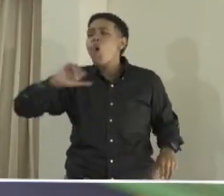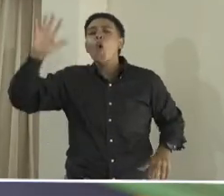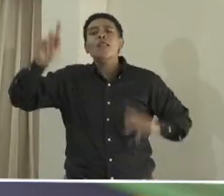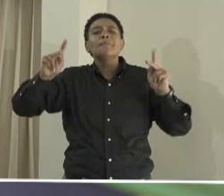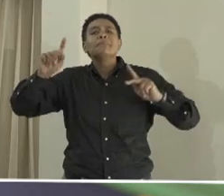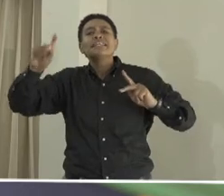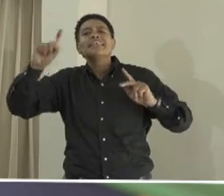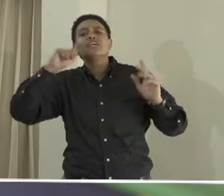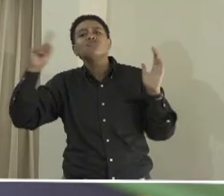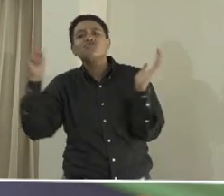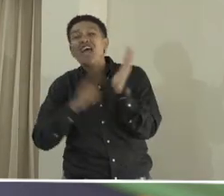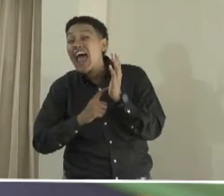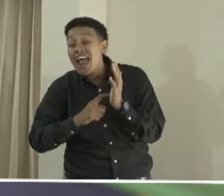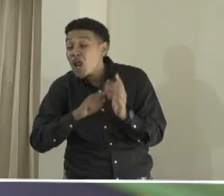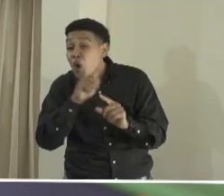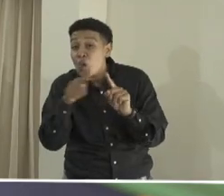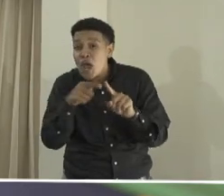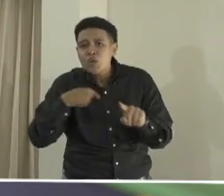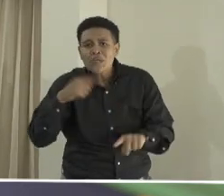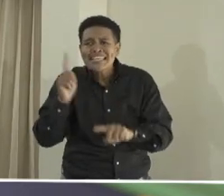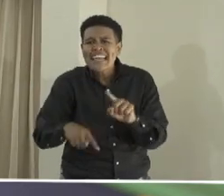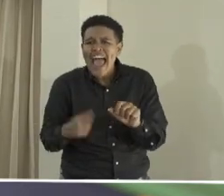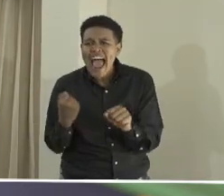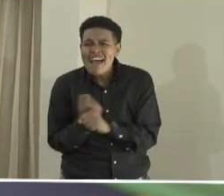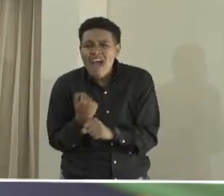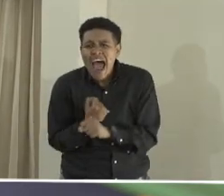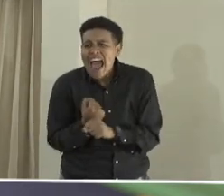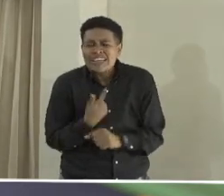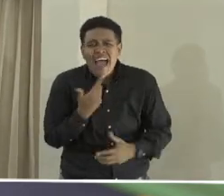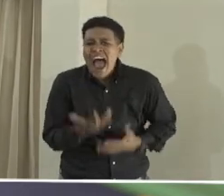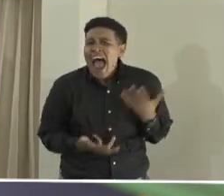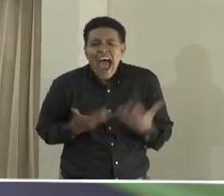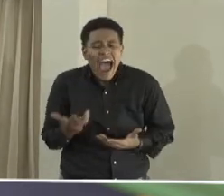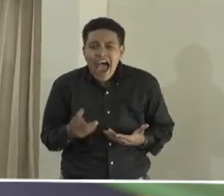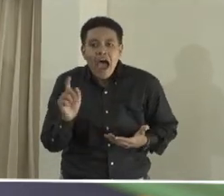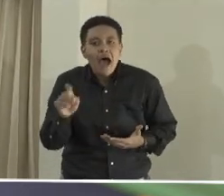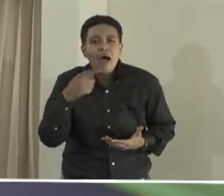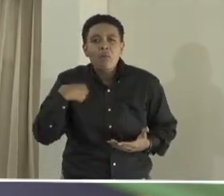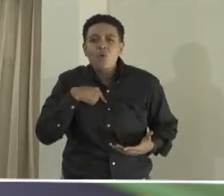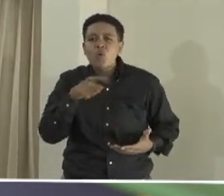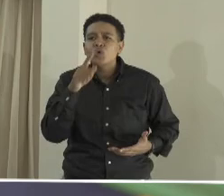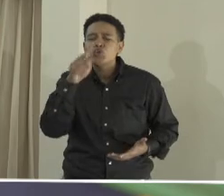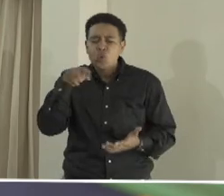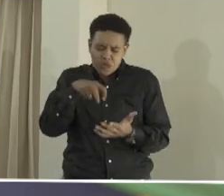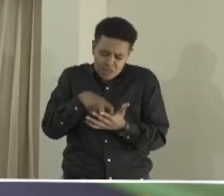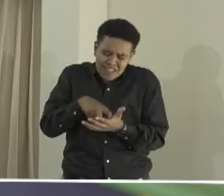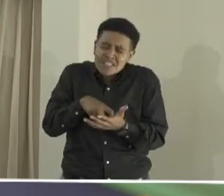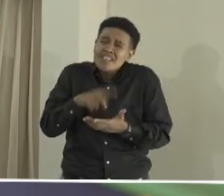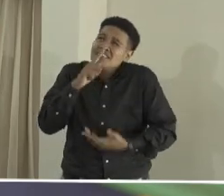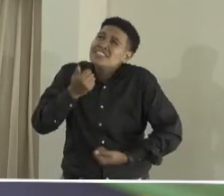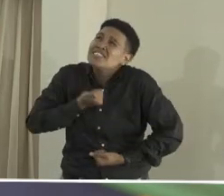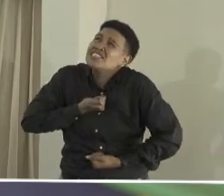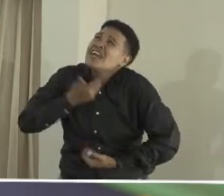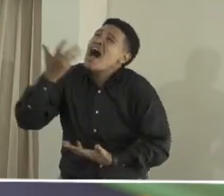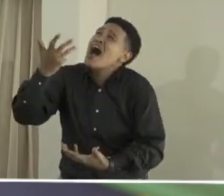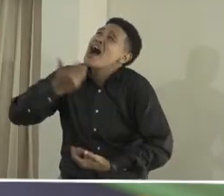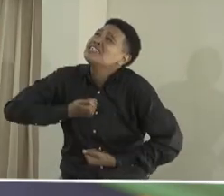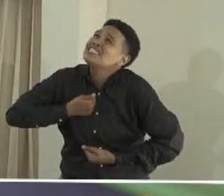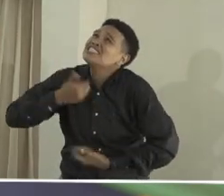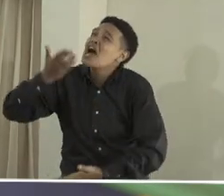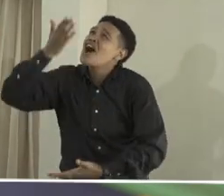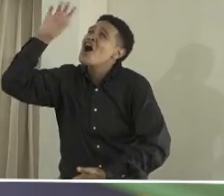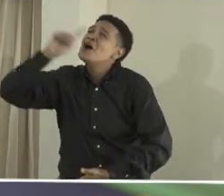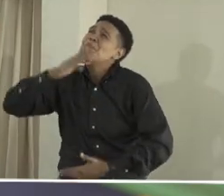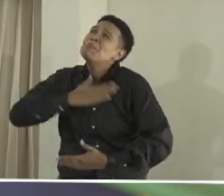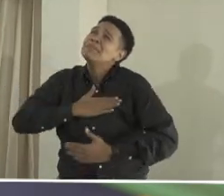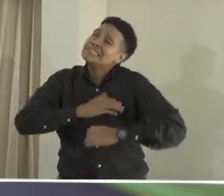realize that even when we can't fight in the valley, we ought to be down on our knees crying to our God to